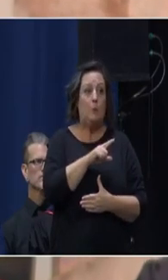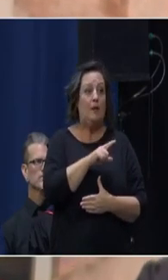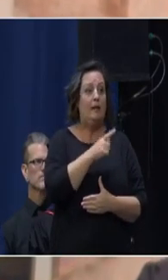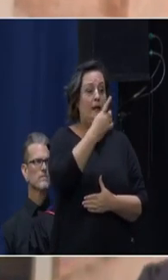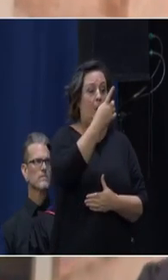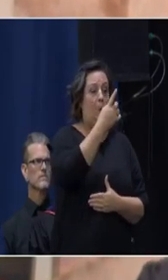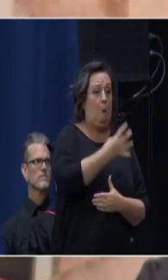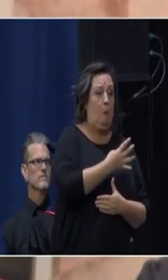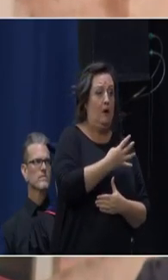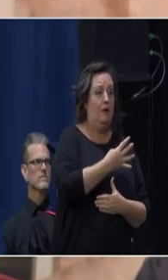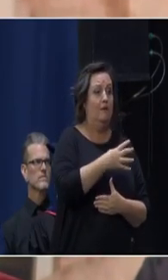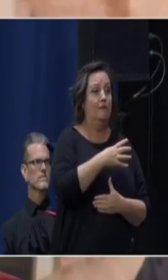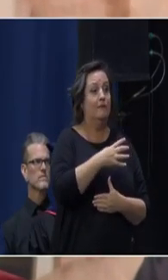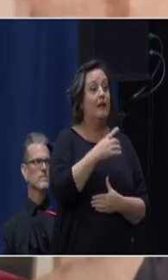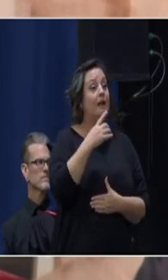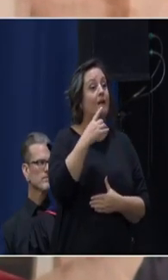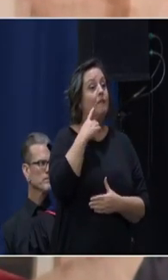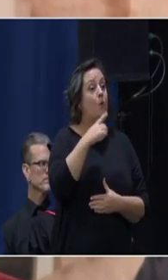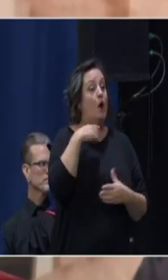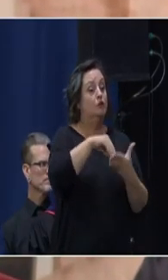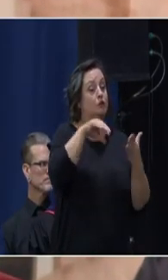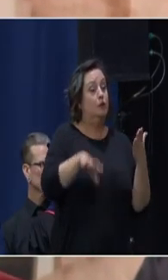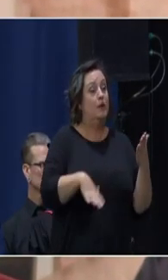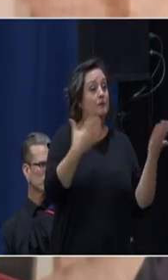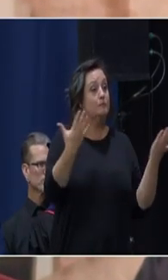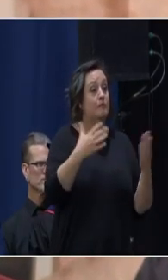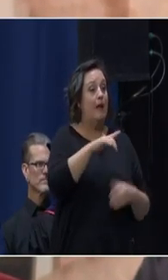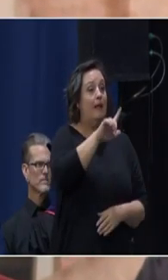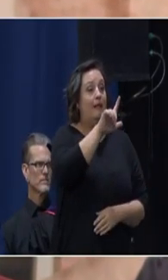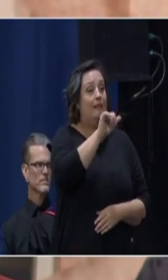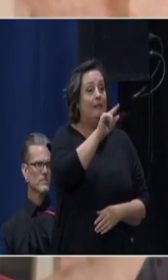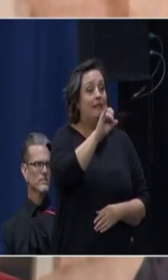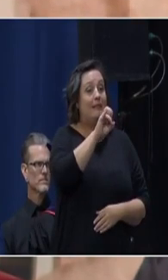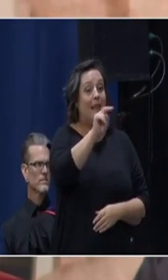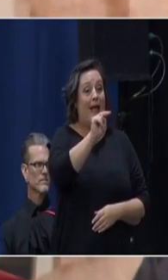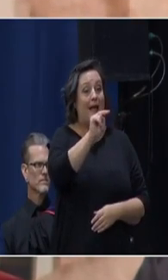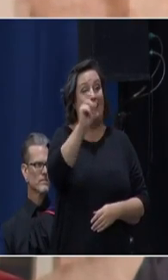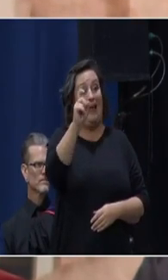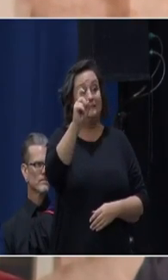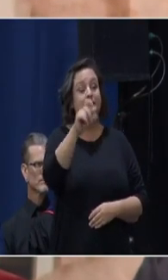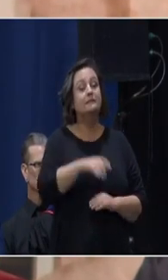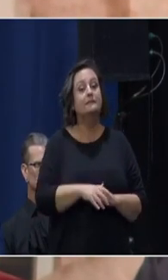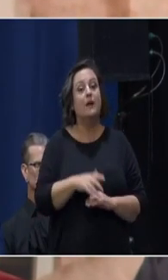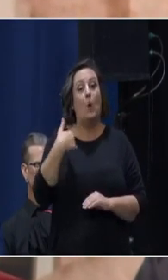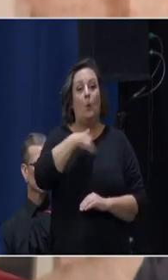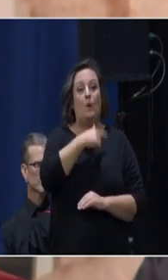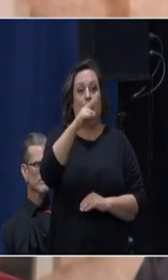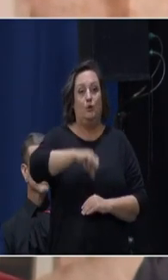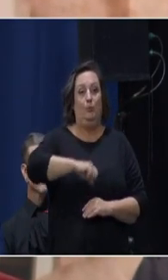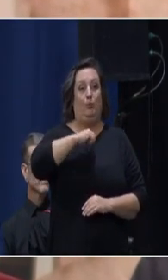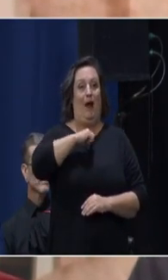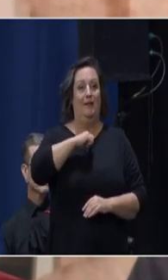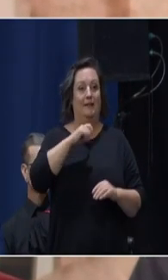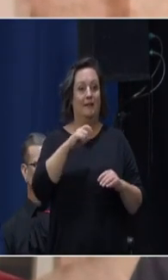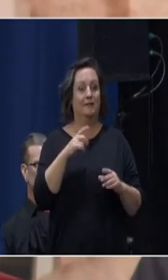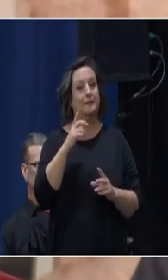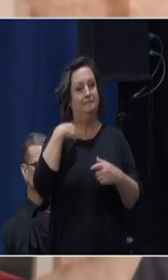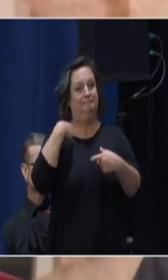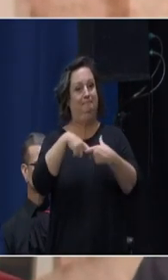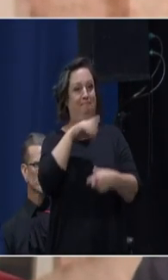students identify as Latinx, today is about celebrating all those who proudly say, "Si se